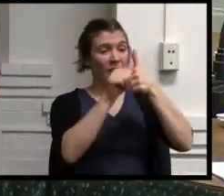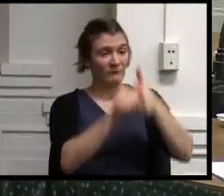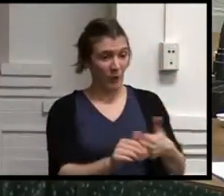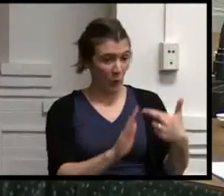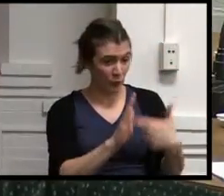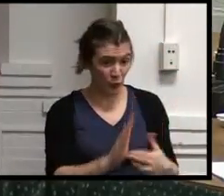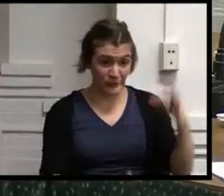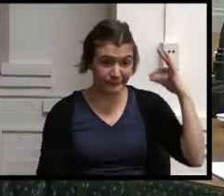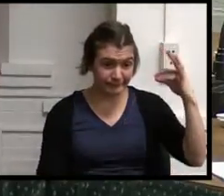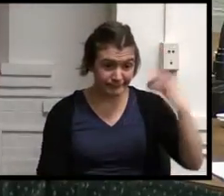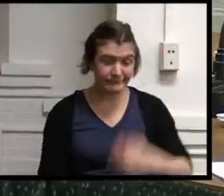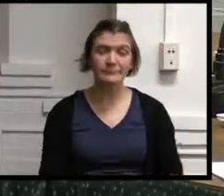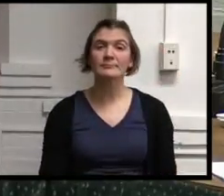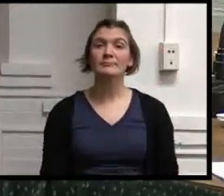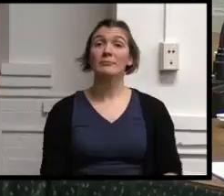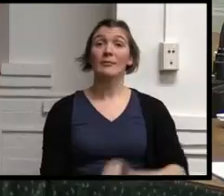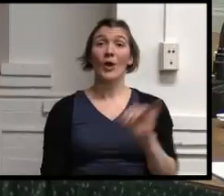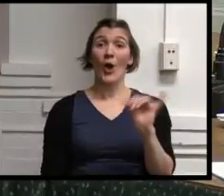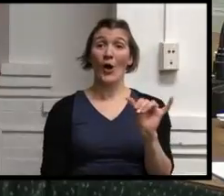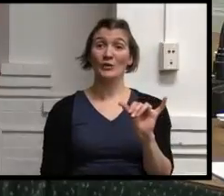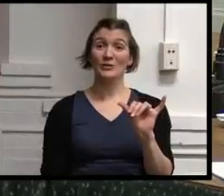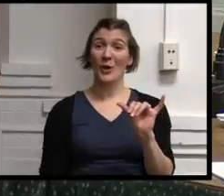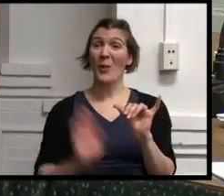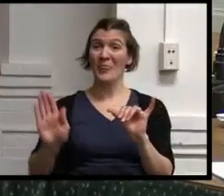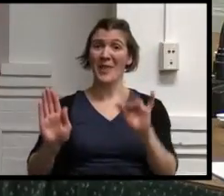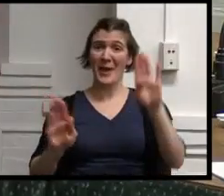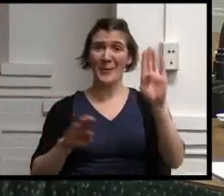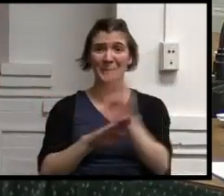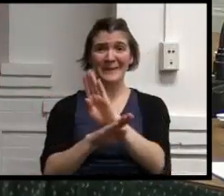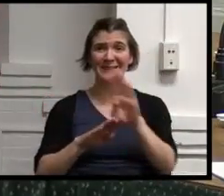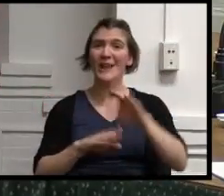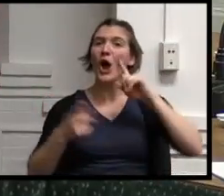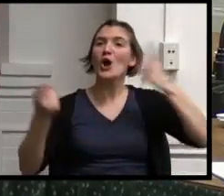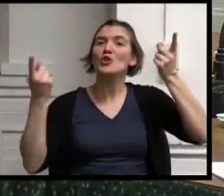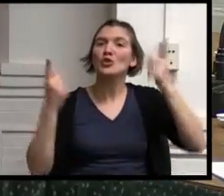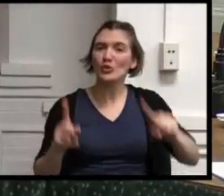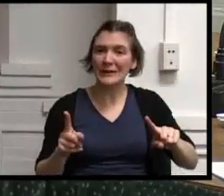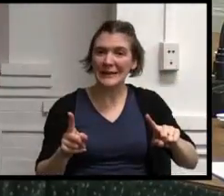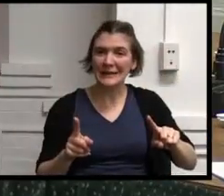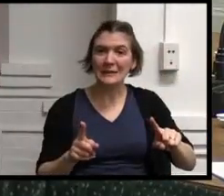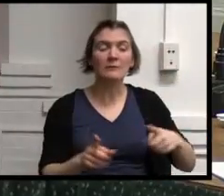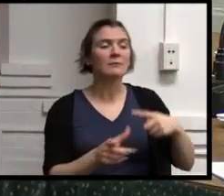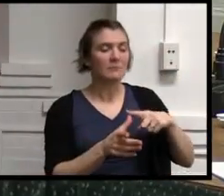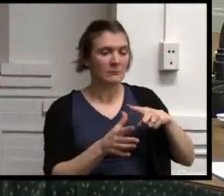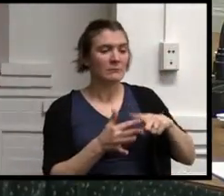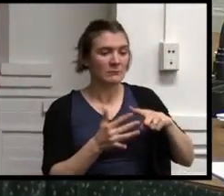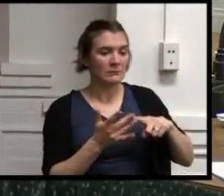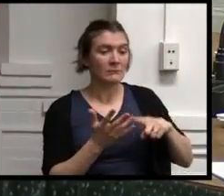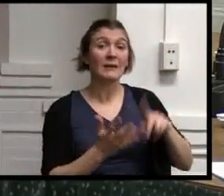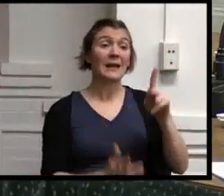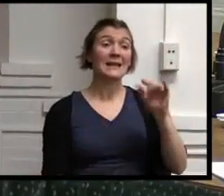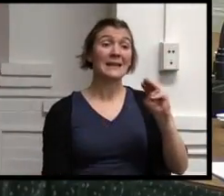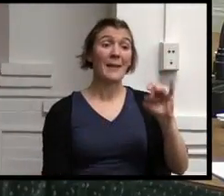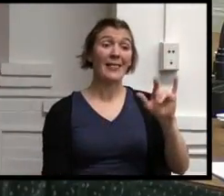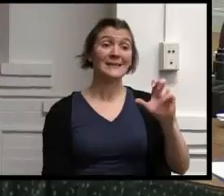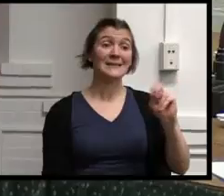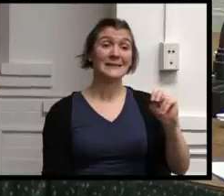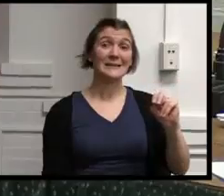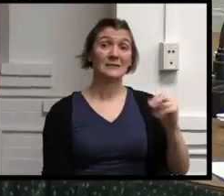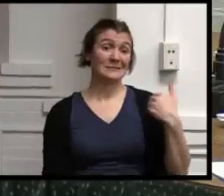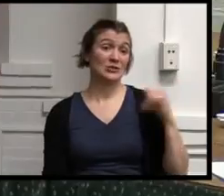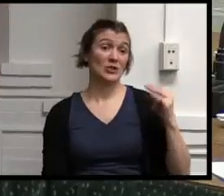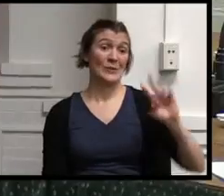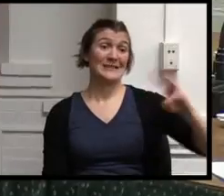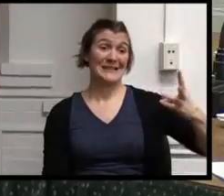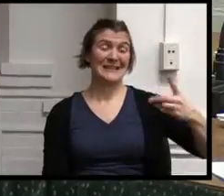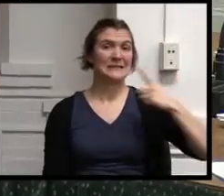then also because Hermit Thrush has agreed to the conditions that are identified in the memorandum from Kim Ellison, dated January